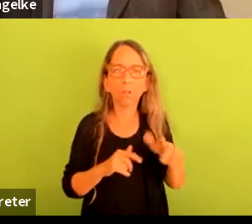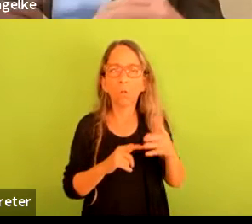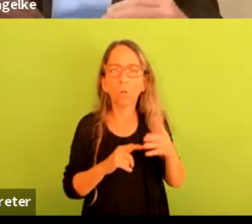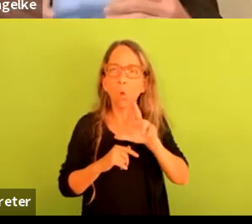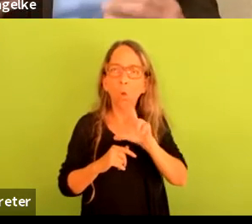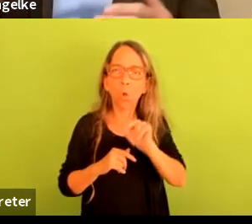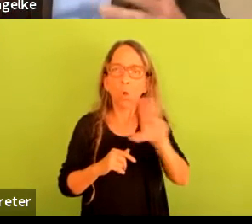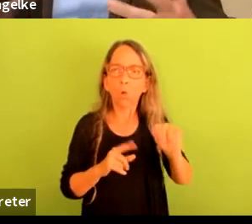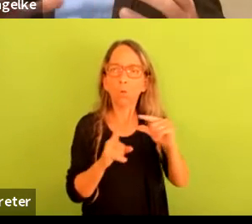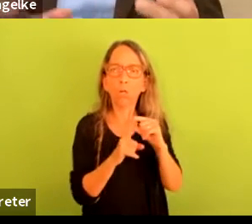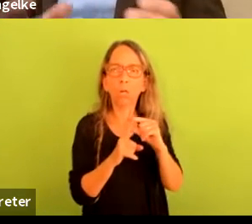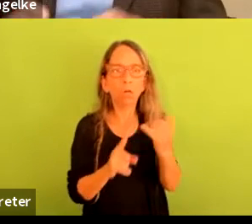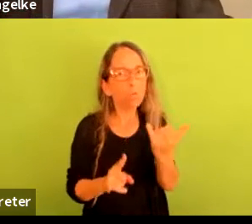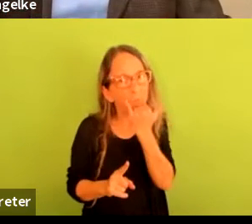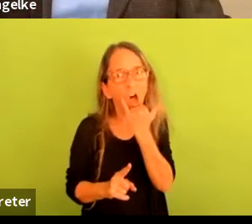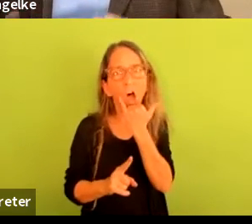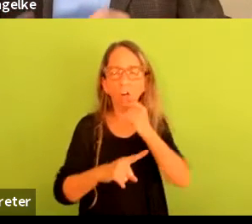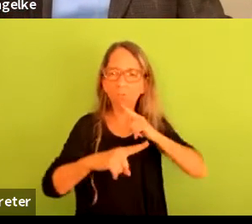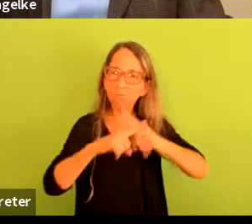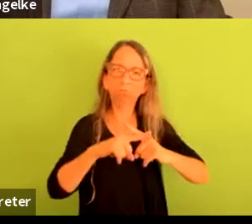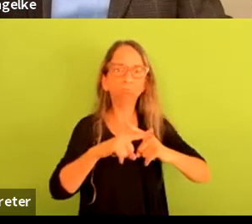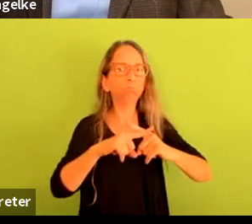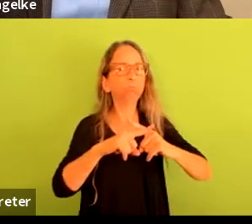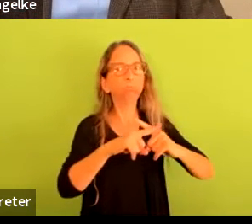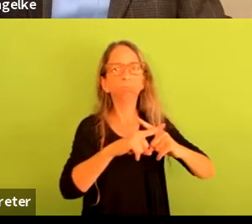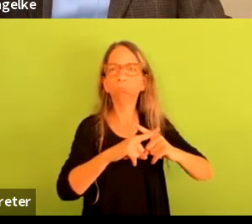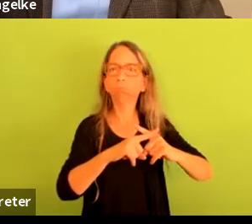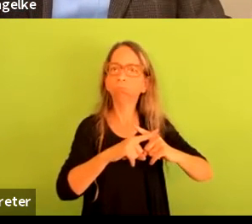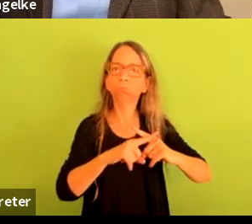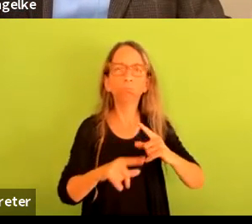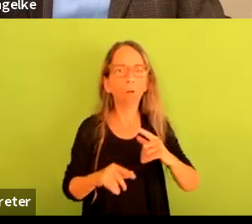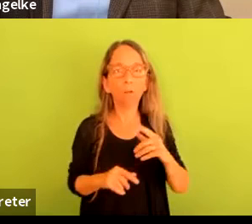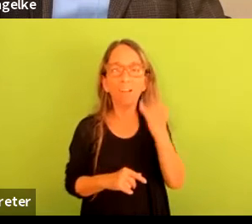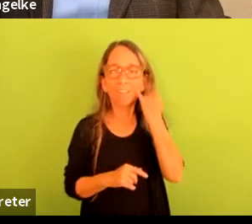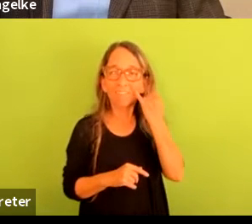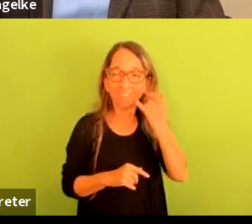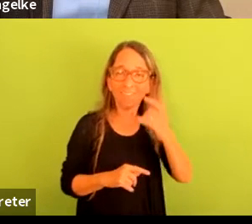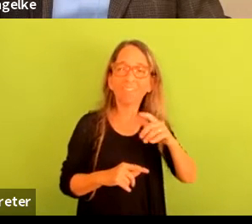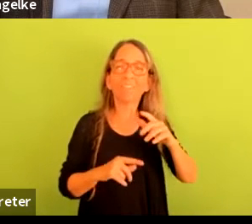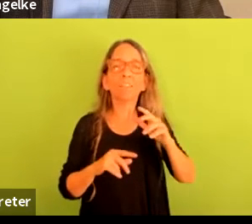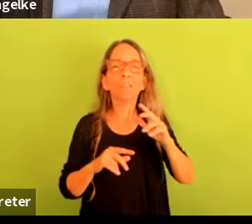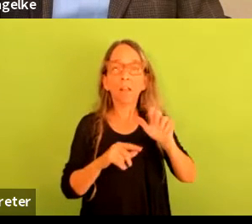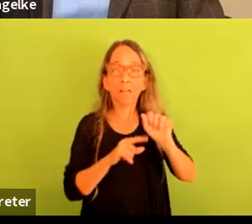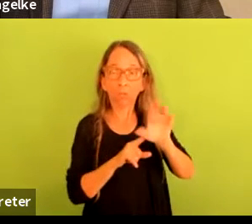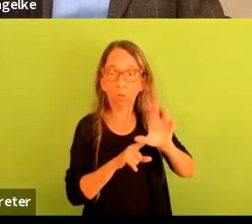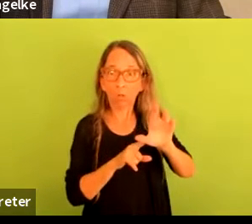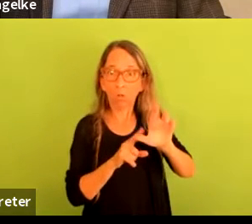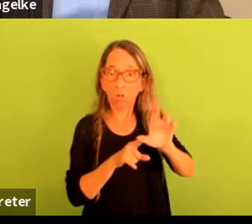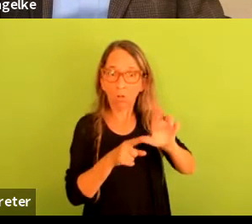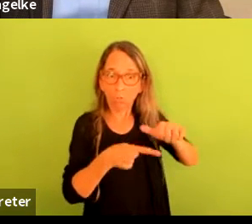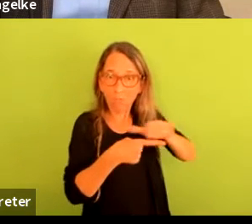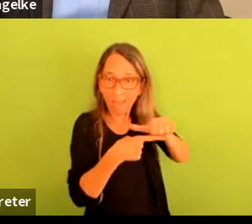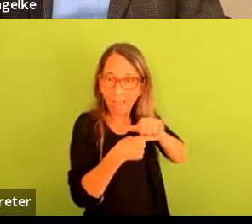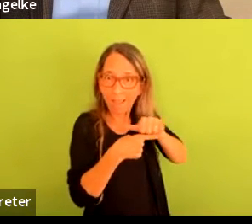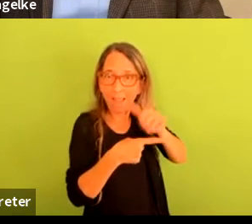But if you look at the ways that so many ASRs are trained, these things will come up more and more regularly